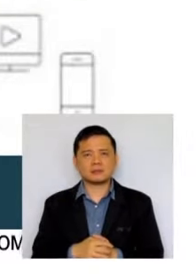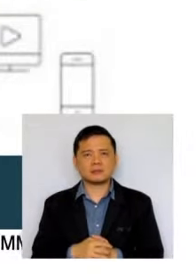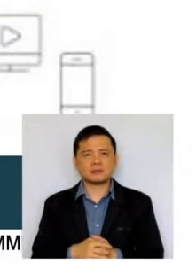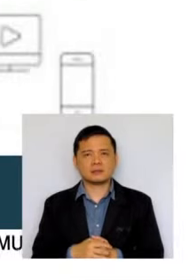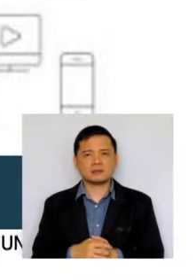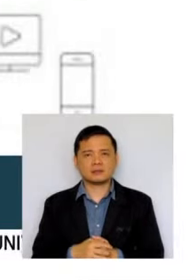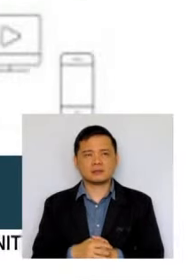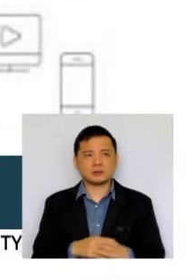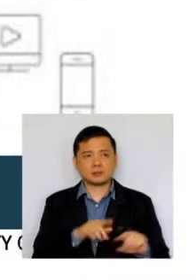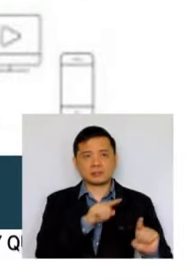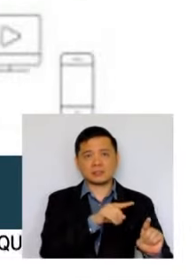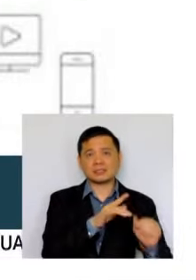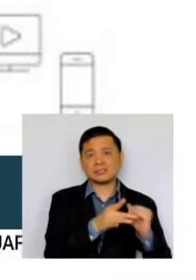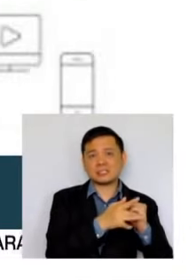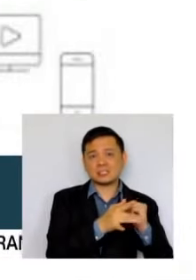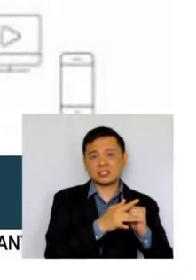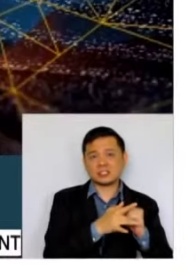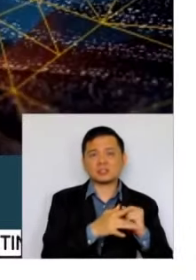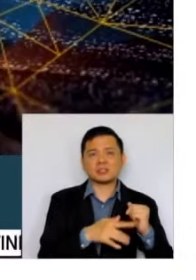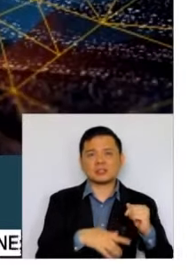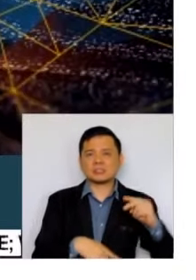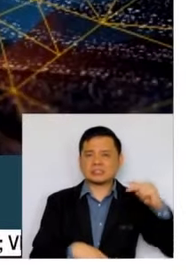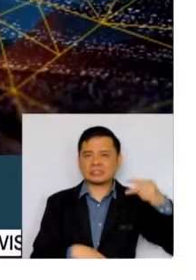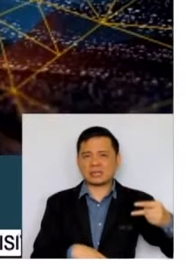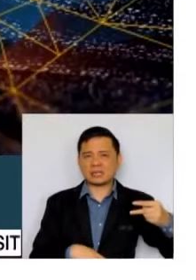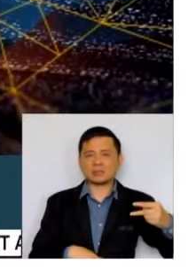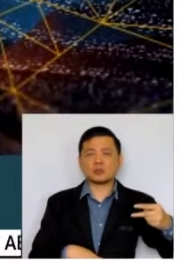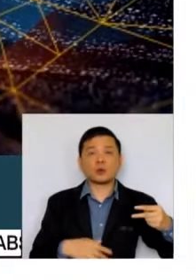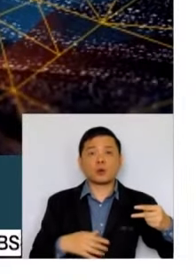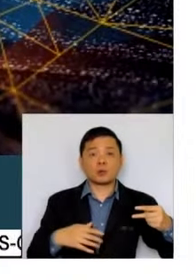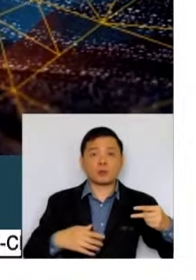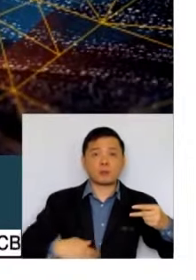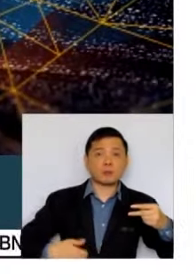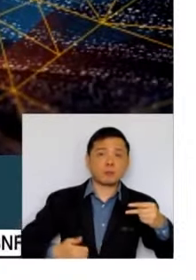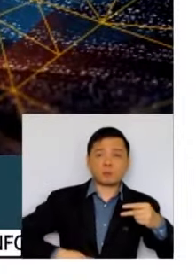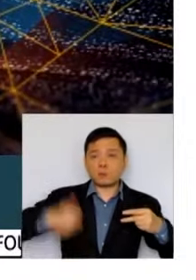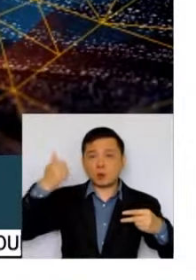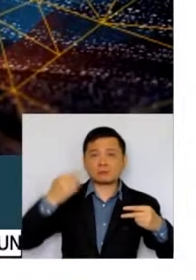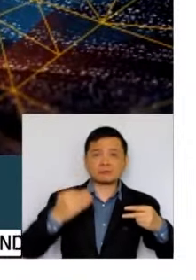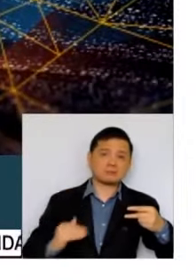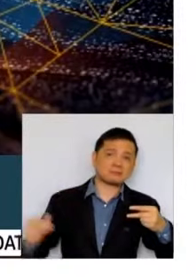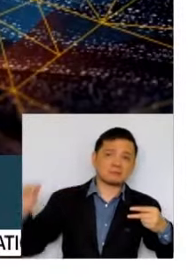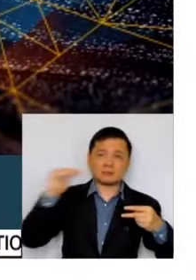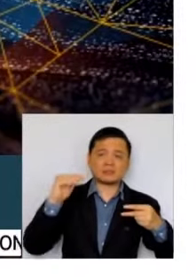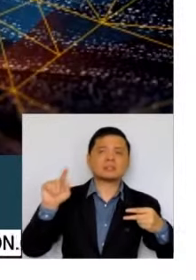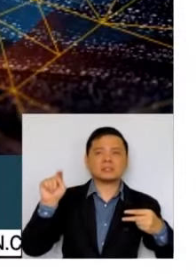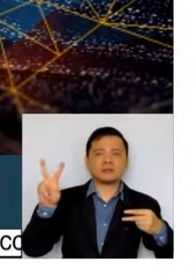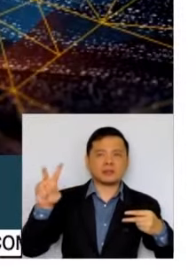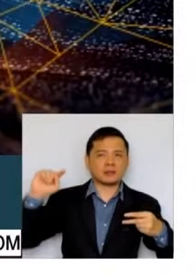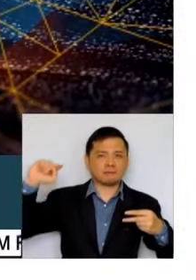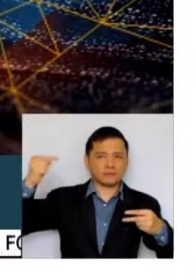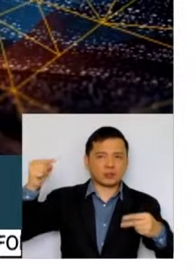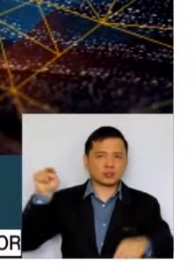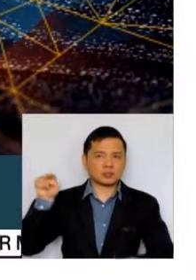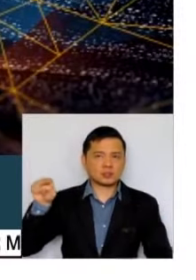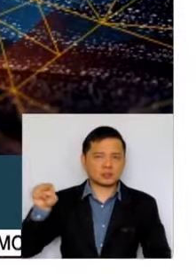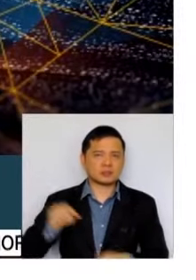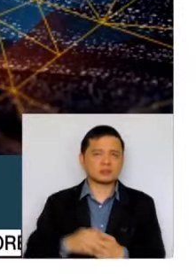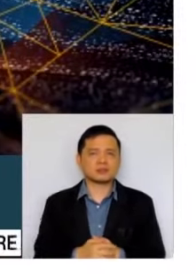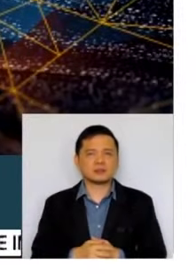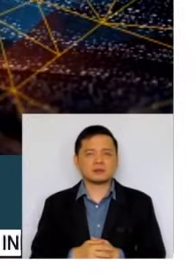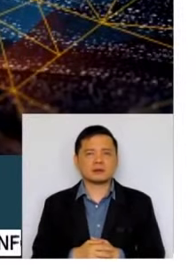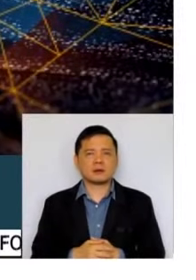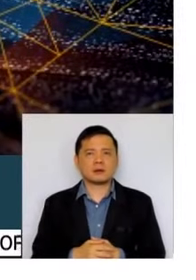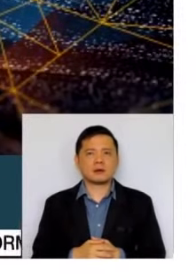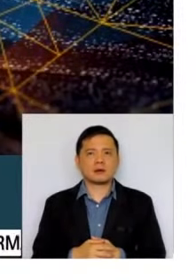TV as the most spent on platform currently in the Philippines. Digital has officially